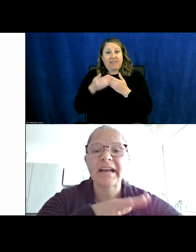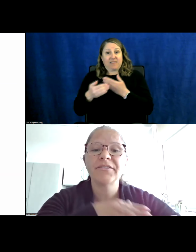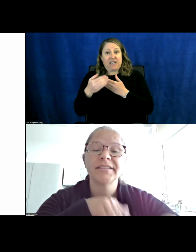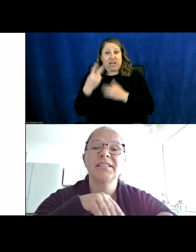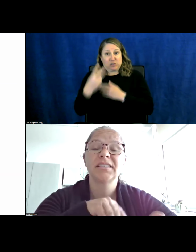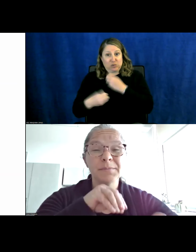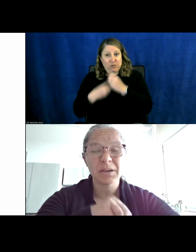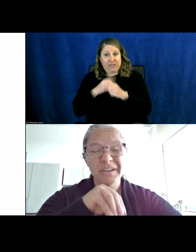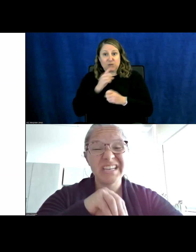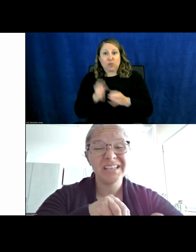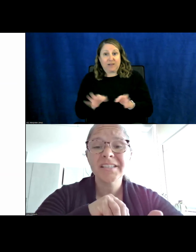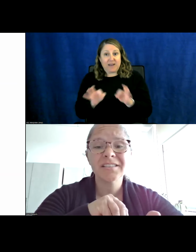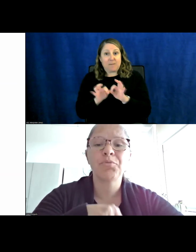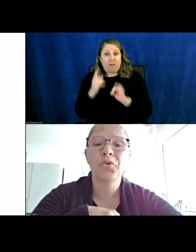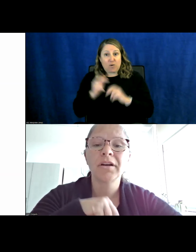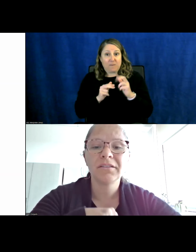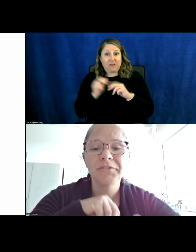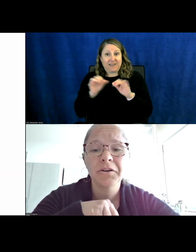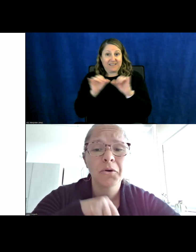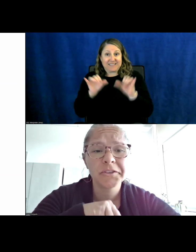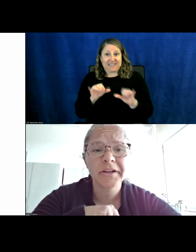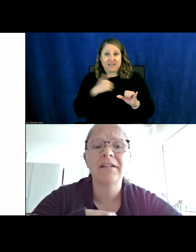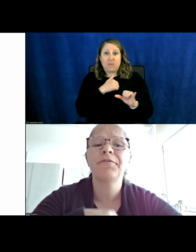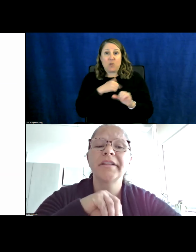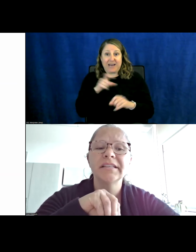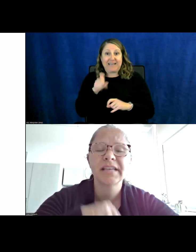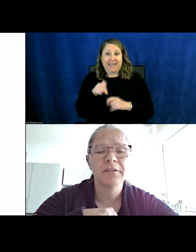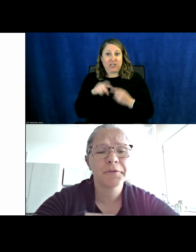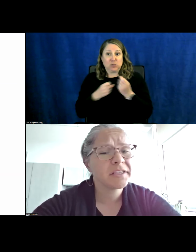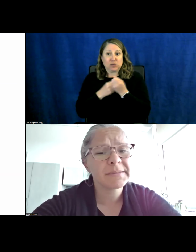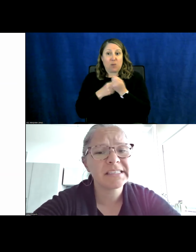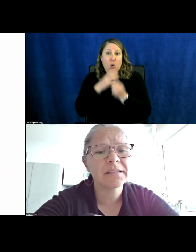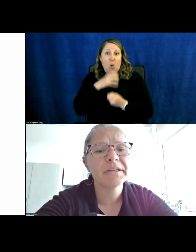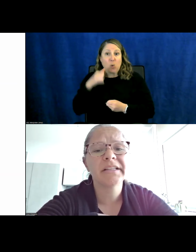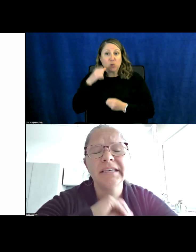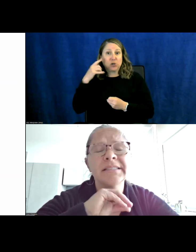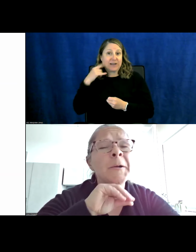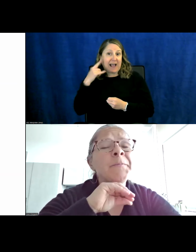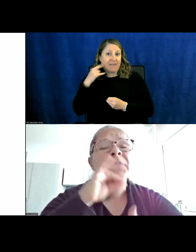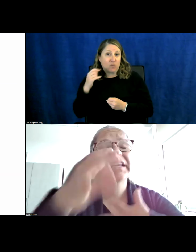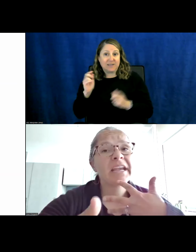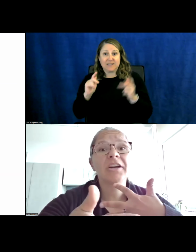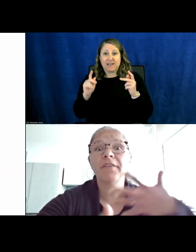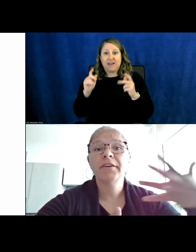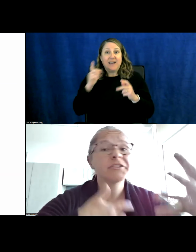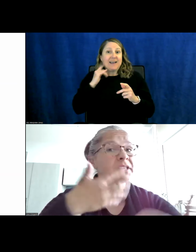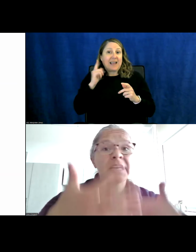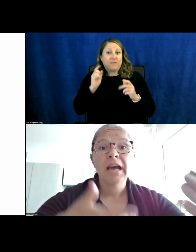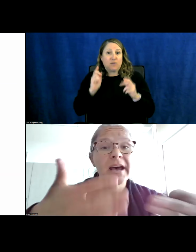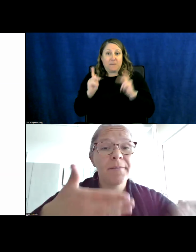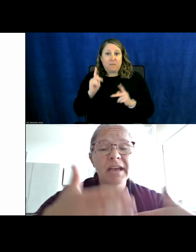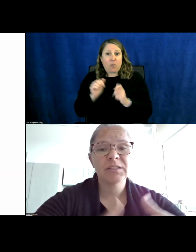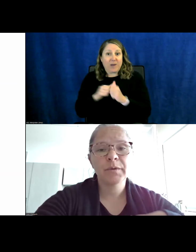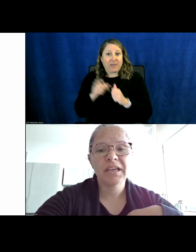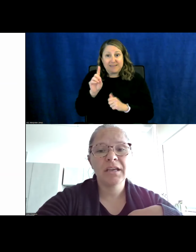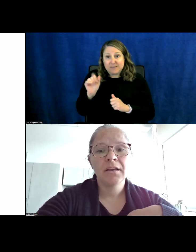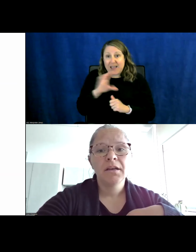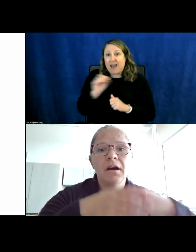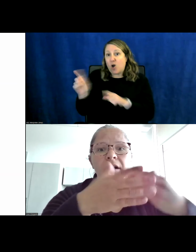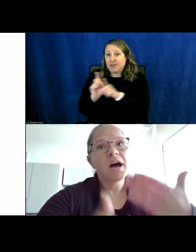in building out the systems that we need to support older Californians with disabilities, and caregivers,